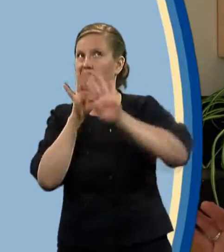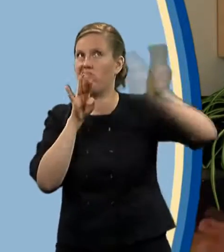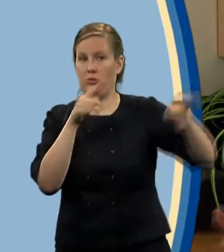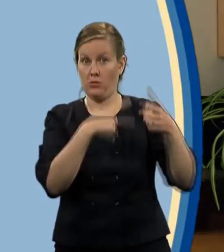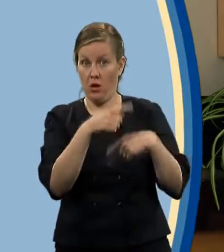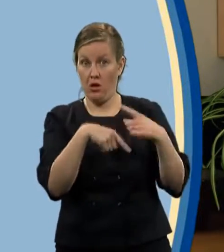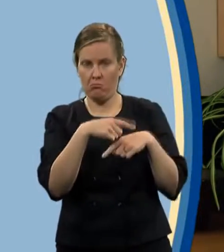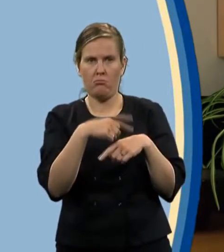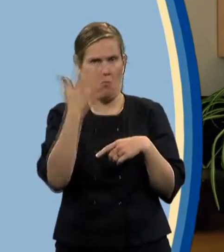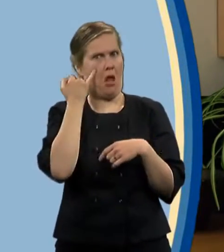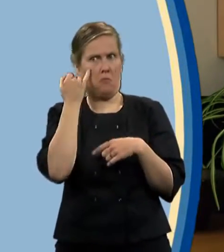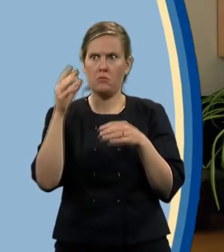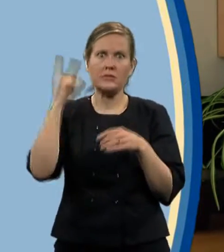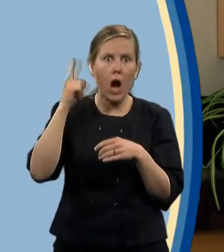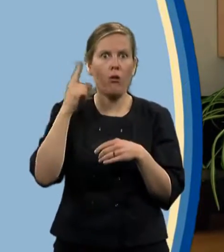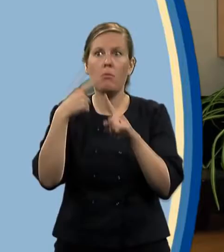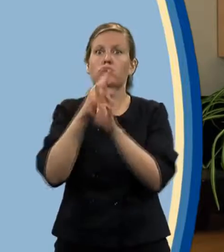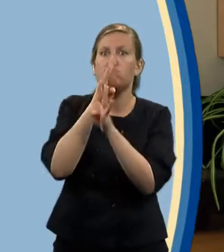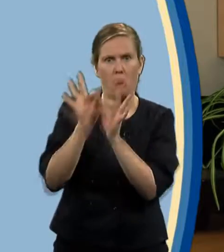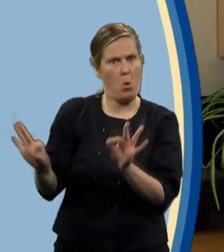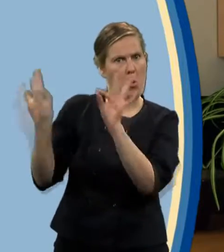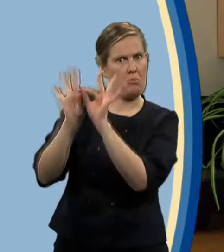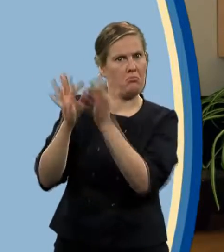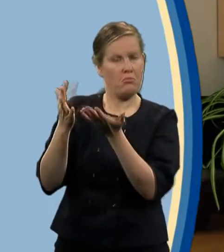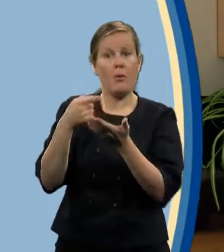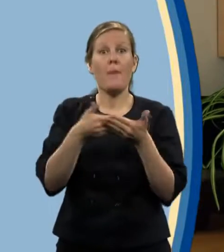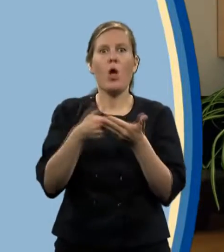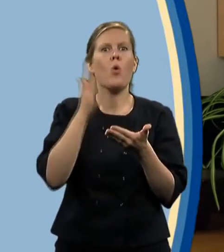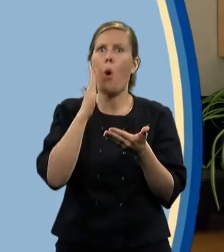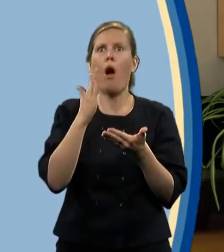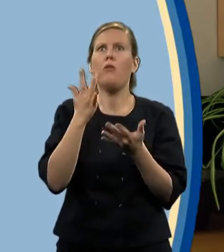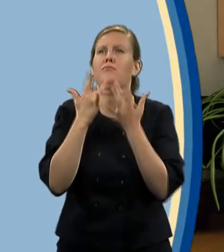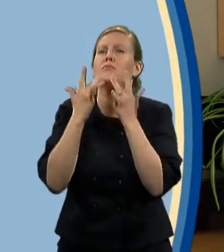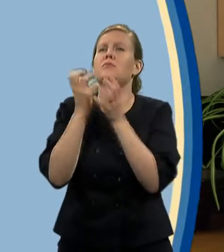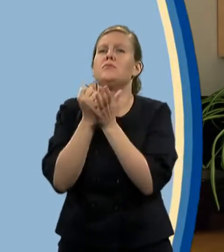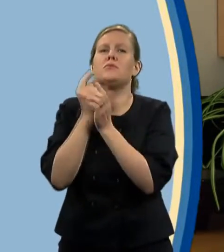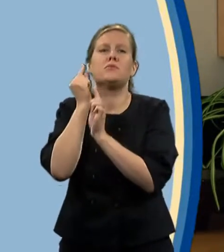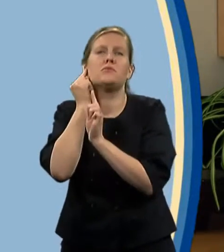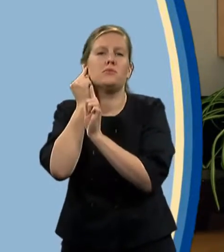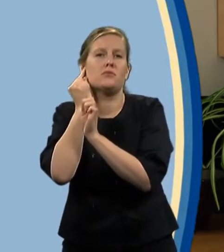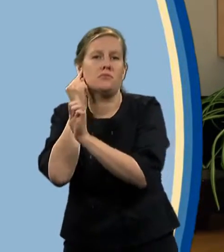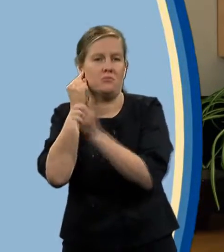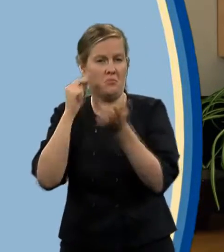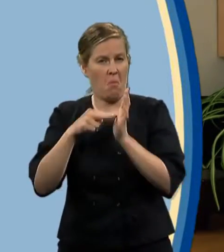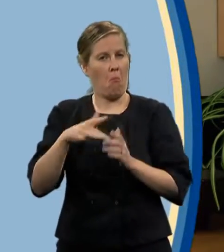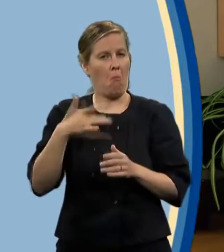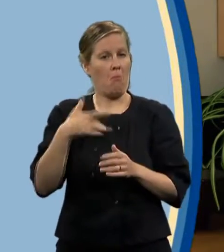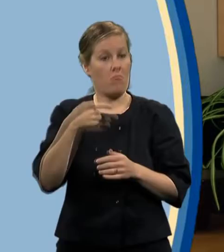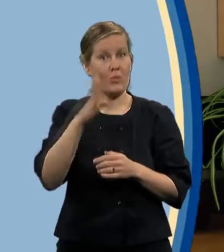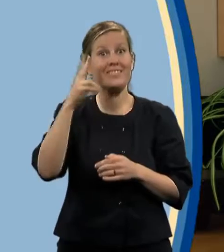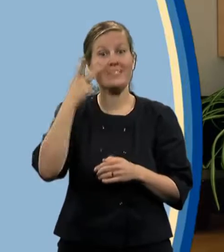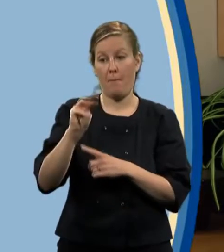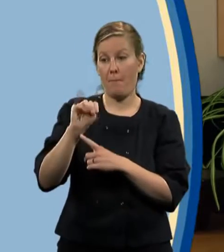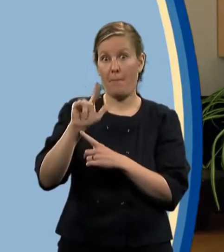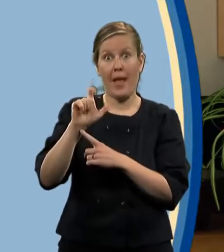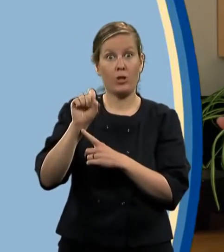input. If sound and speech were special, you might expect that child to glean any morsel of sound they could possibly get. And so you